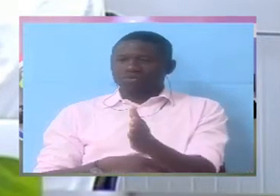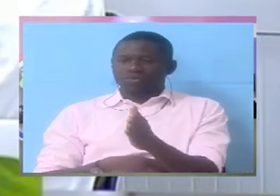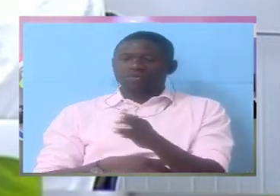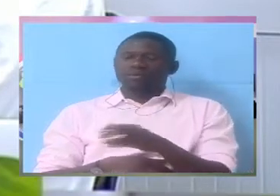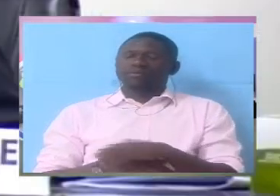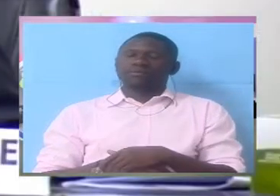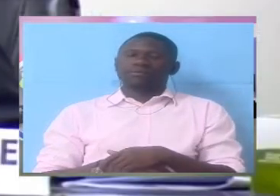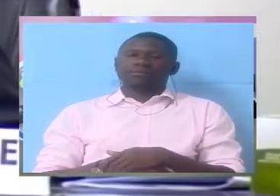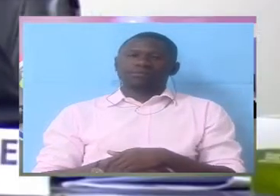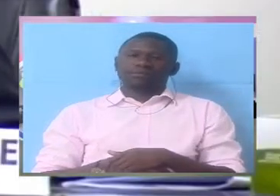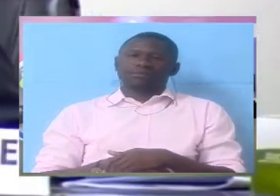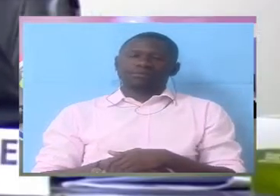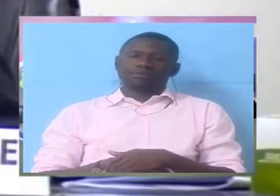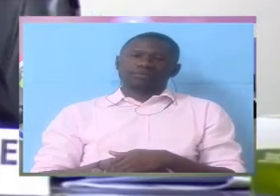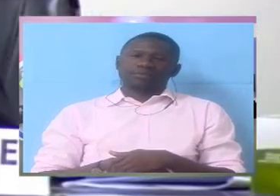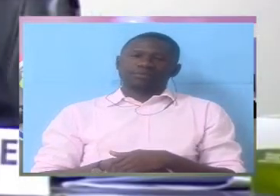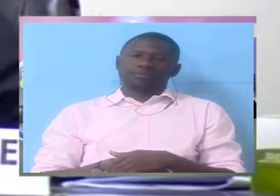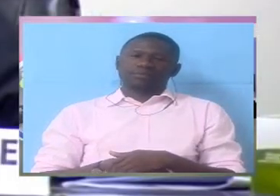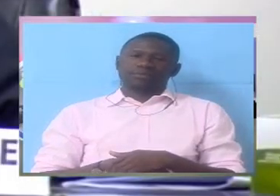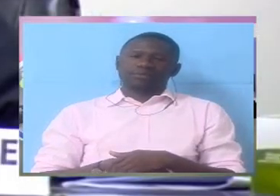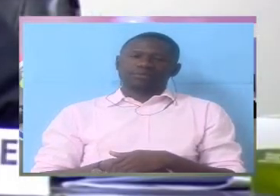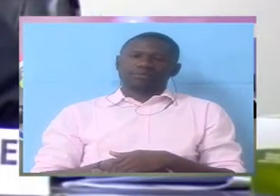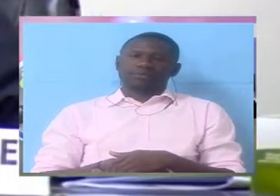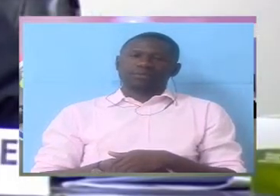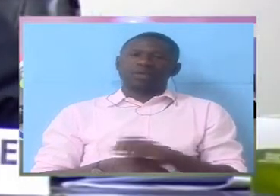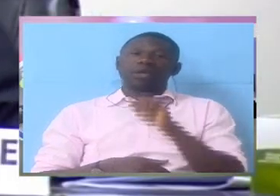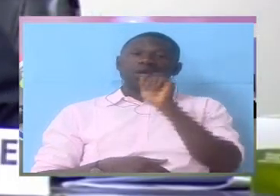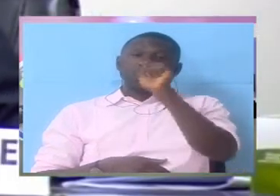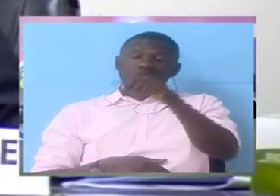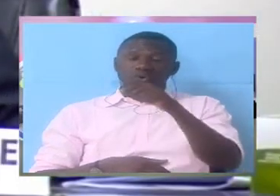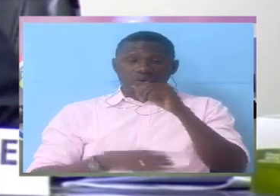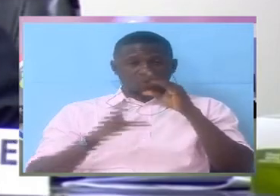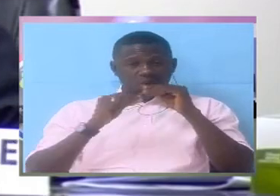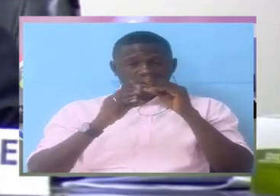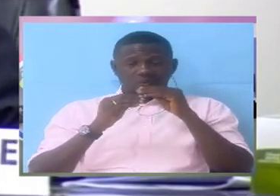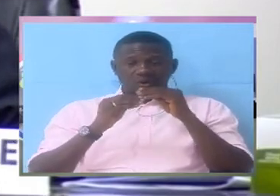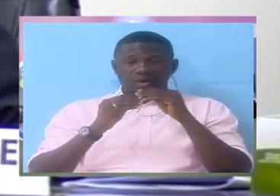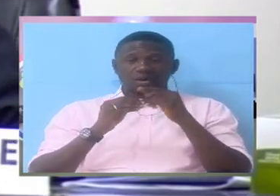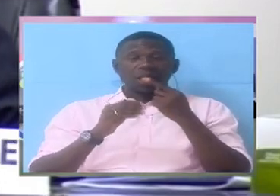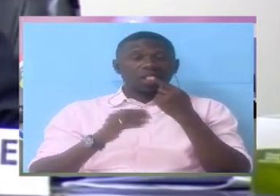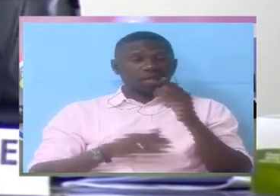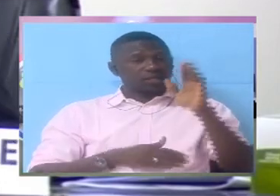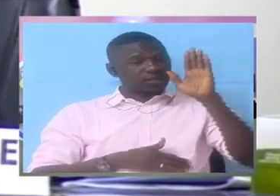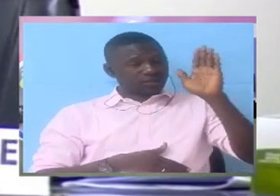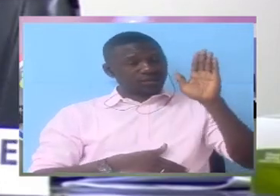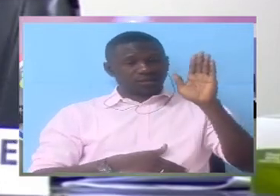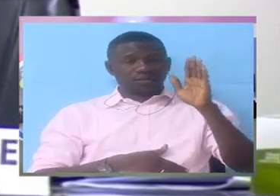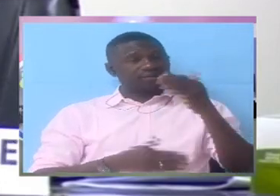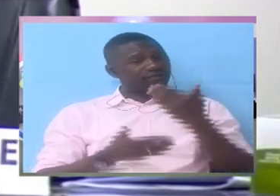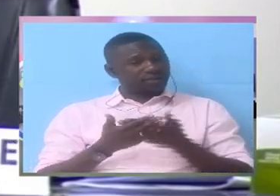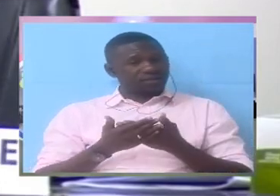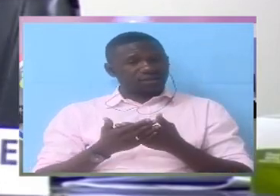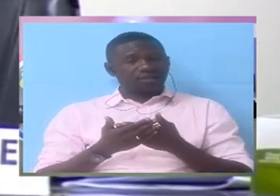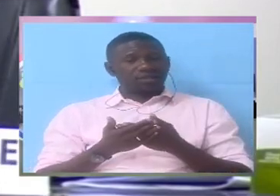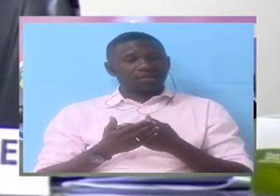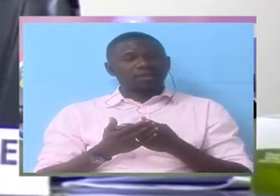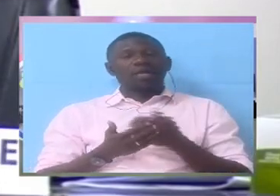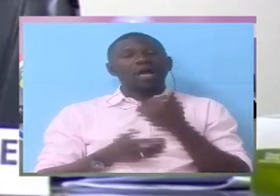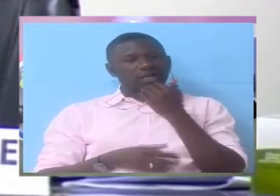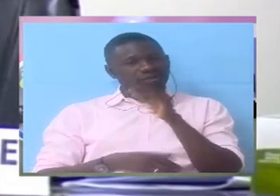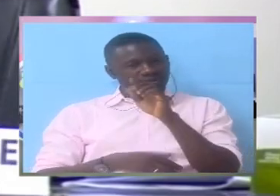Your testimony under oath is that Daba kicked the person on